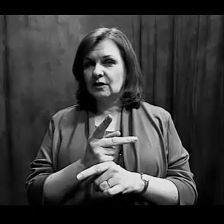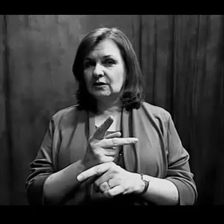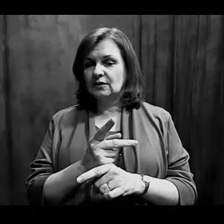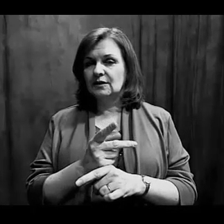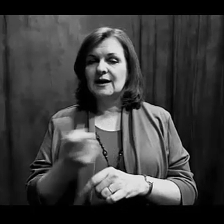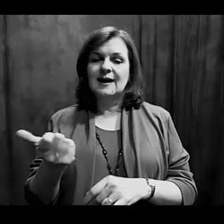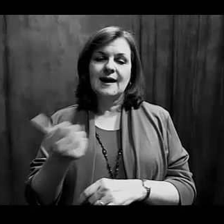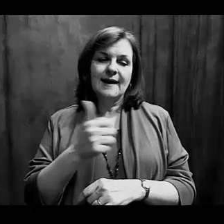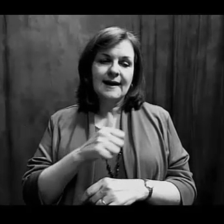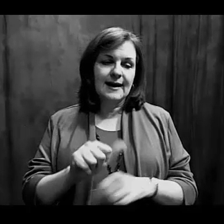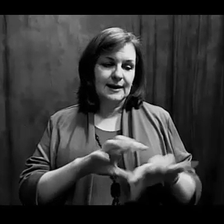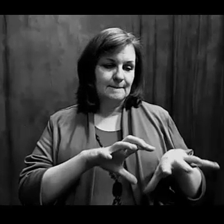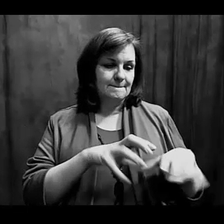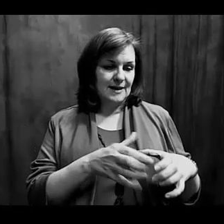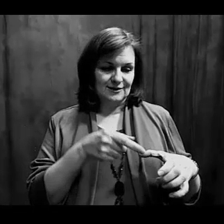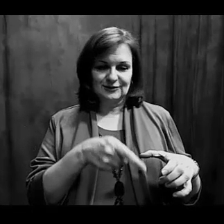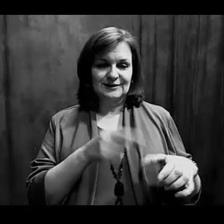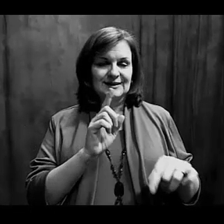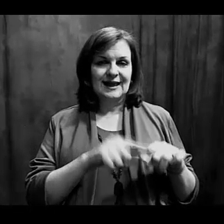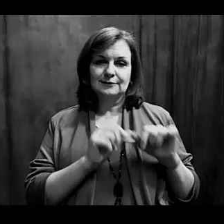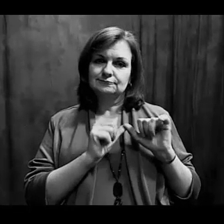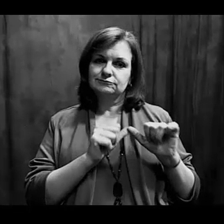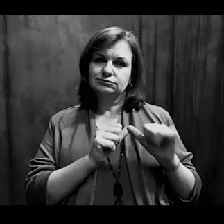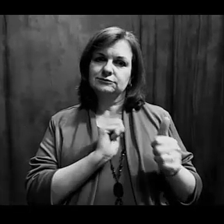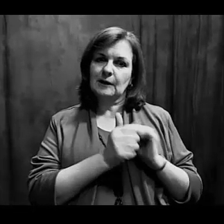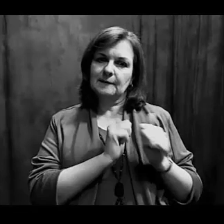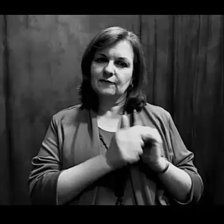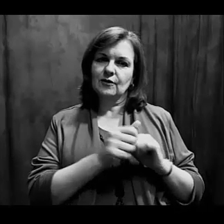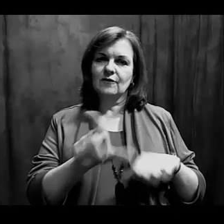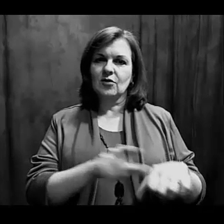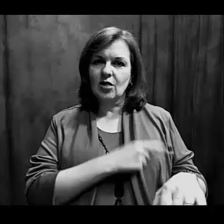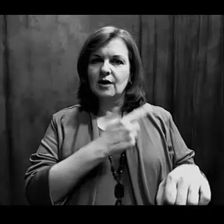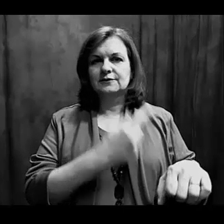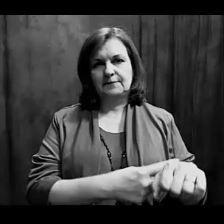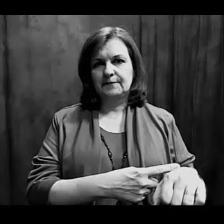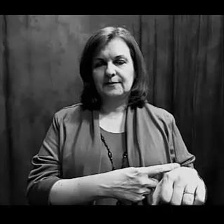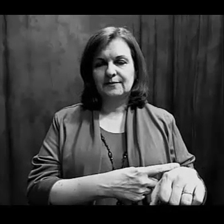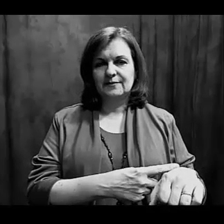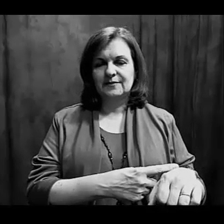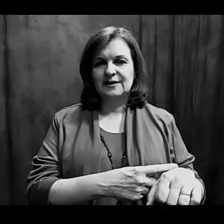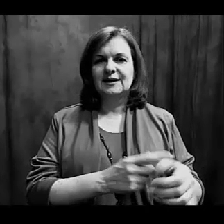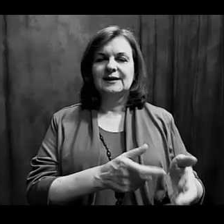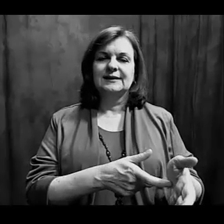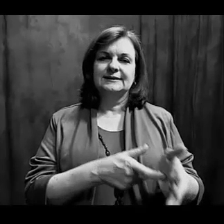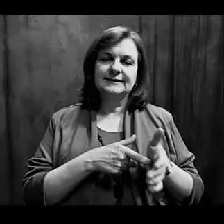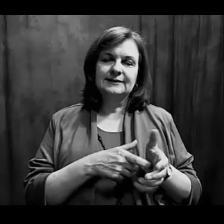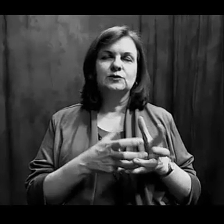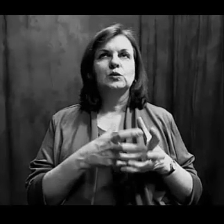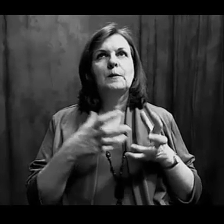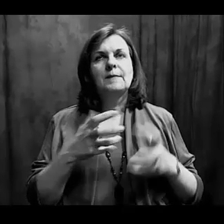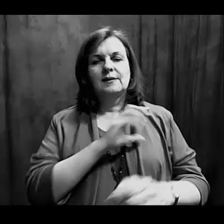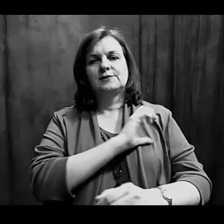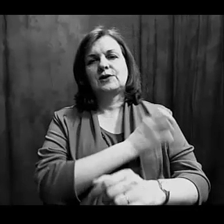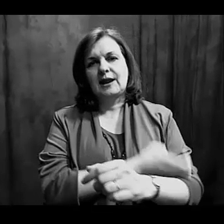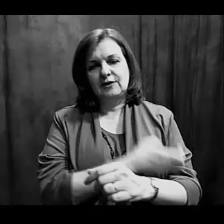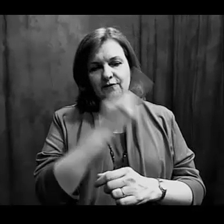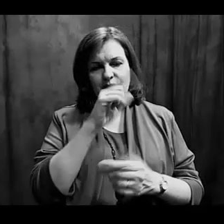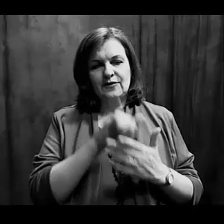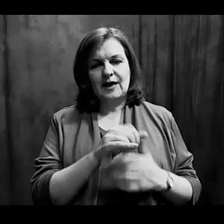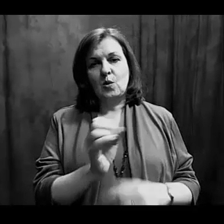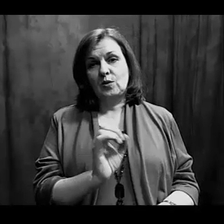we're going to have to be careful with, because any population cannot maintain competition long term. It's